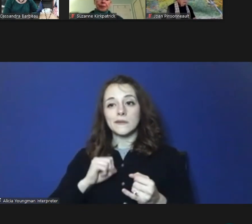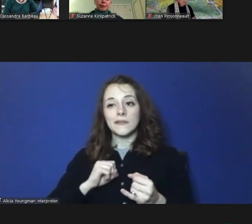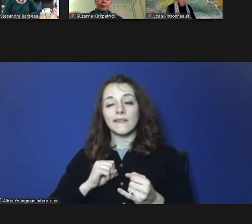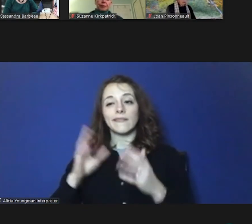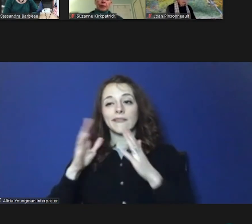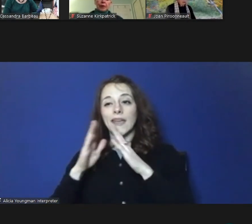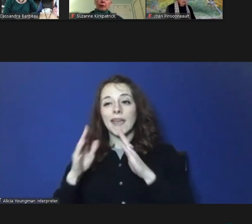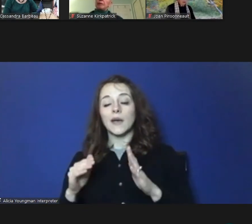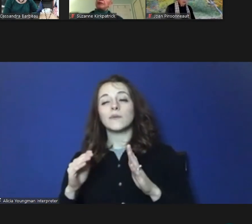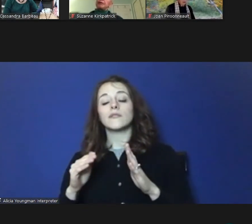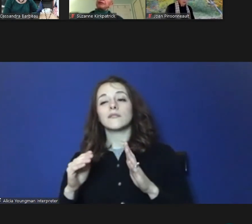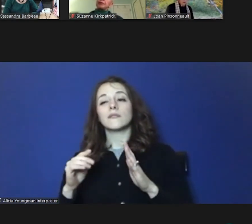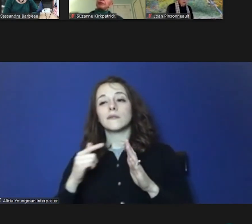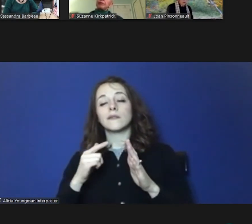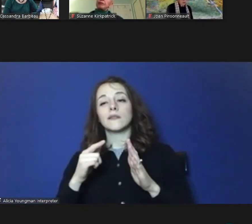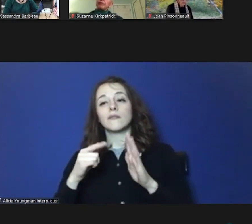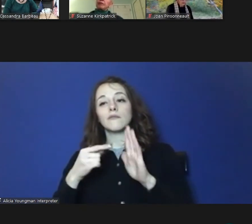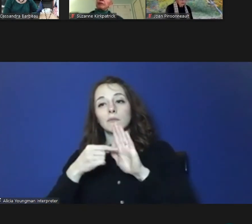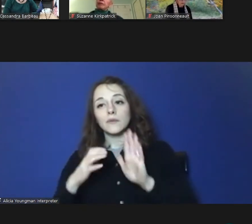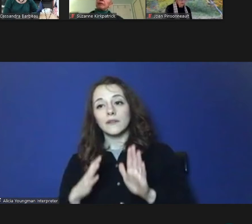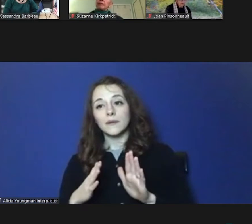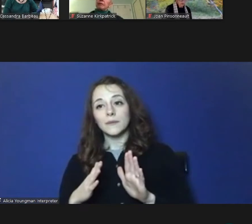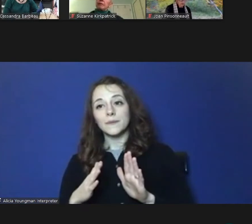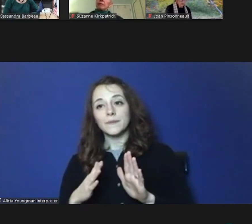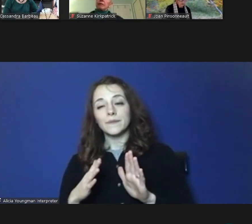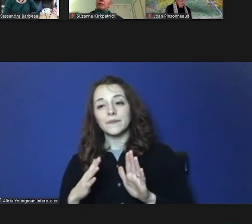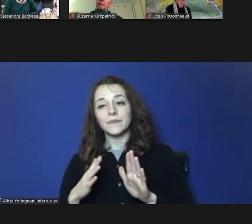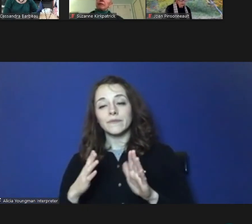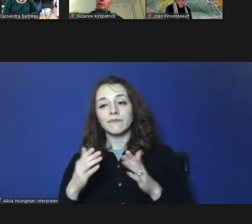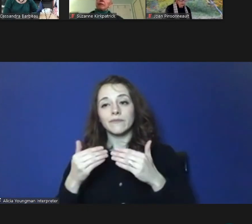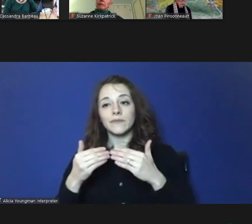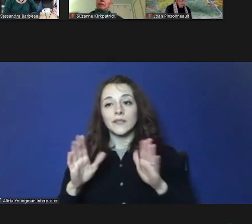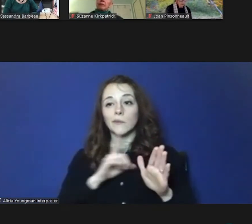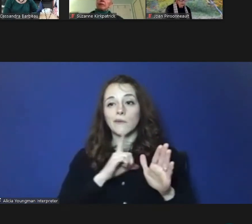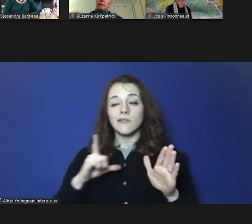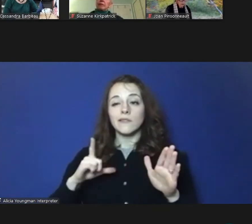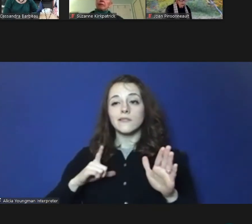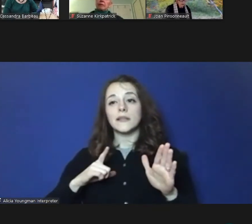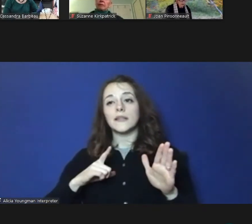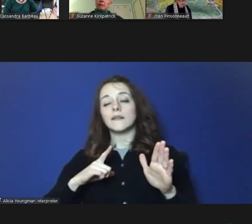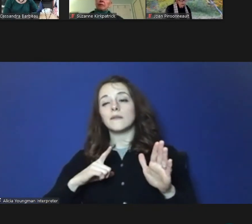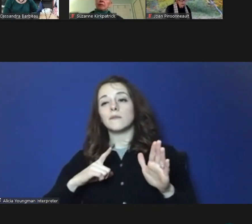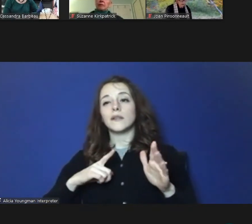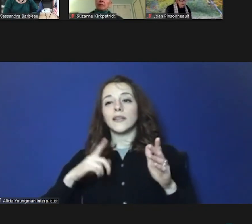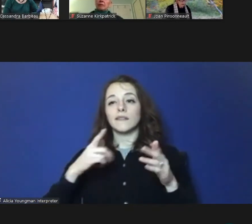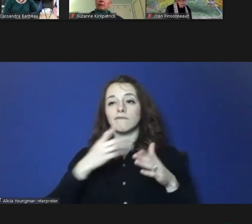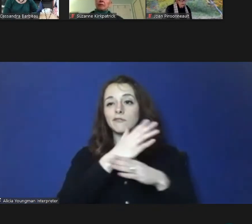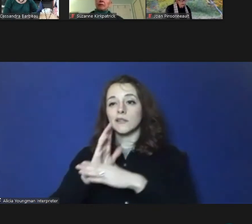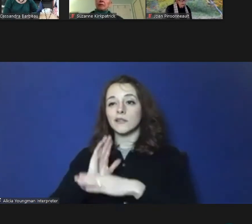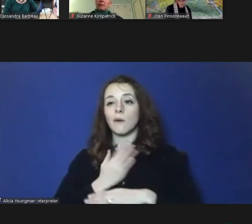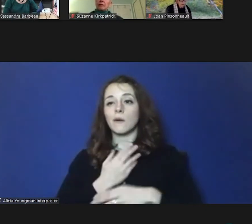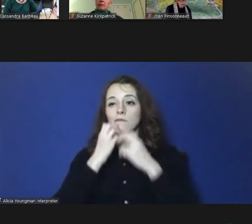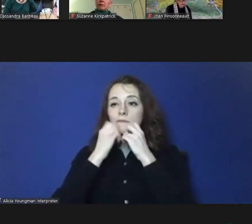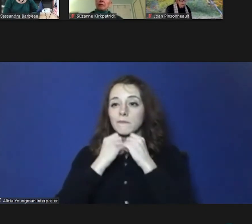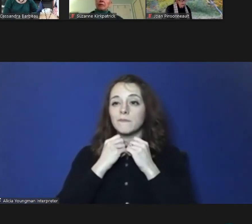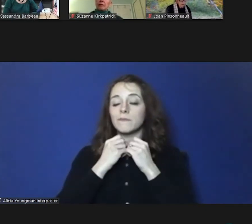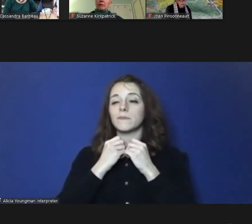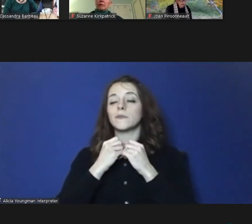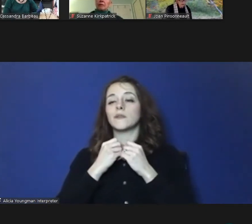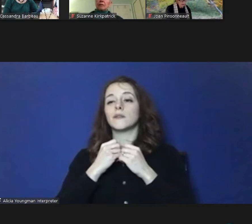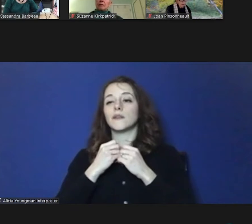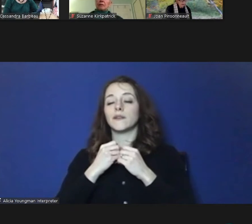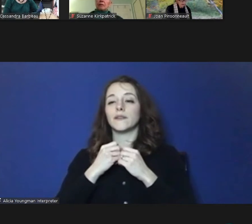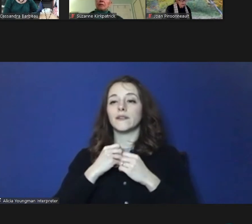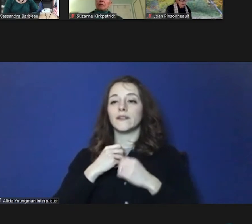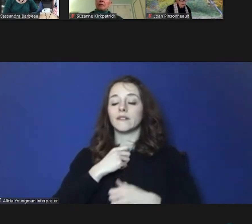of Representatives that the General Assembly extends its sincerest condolences to the family